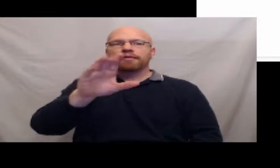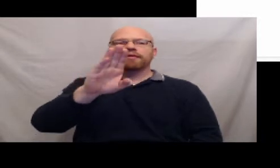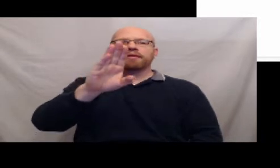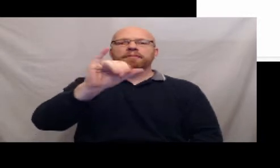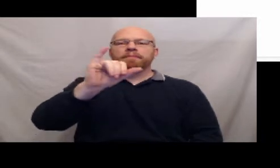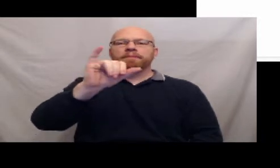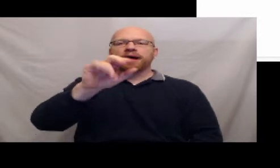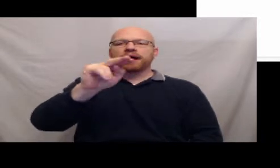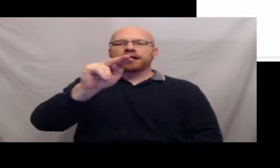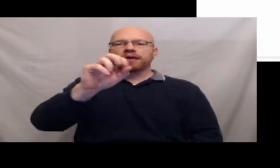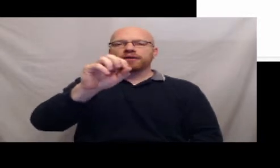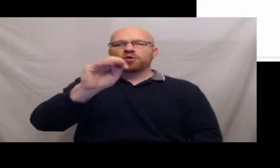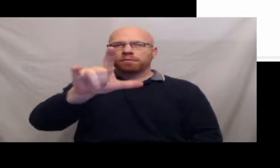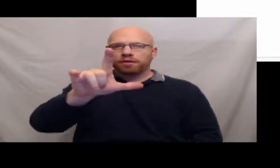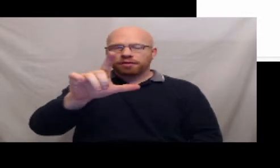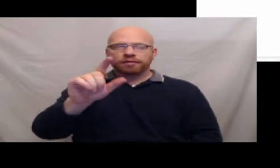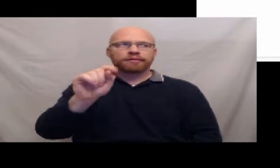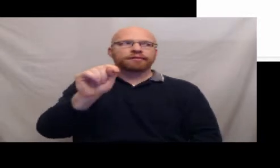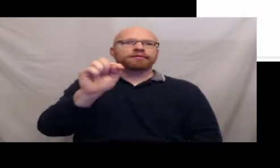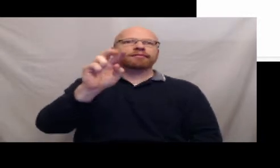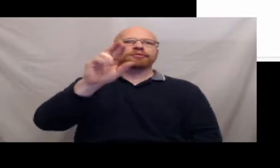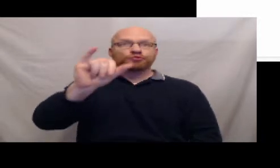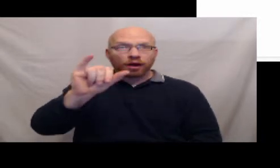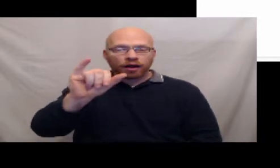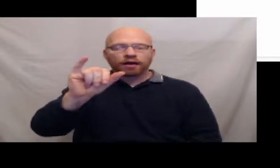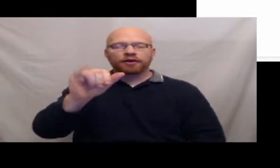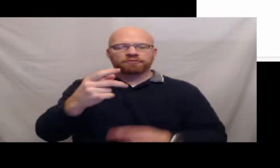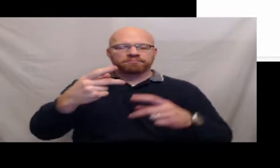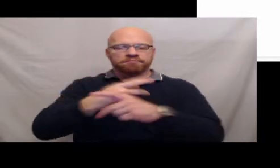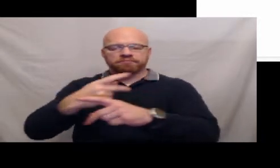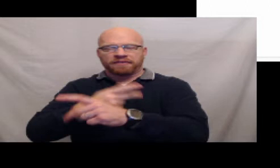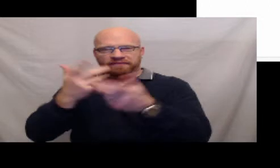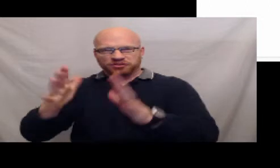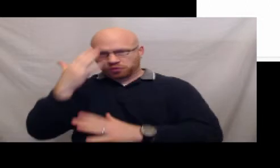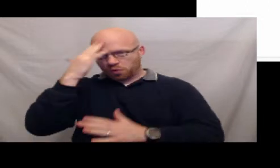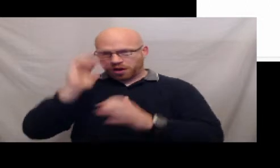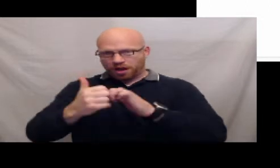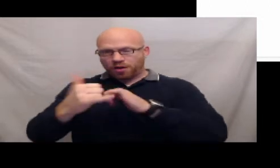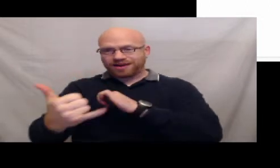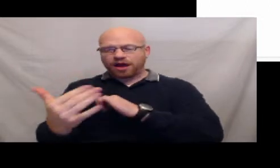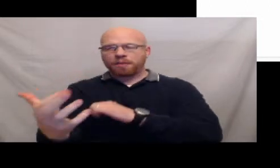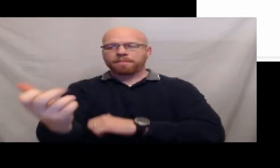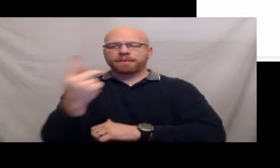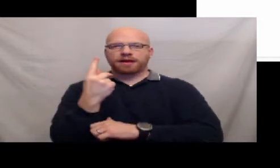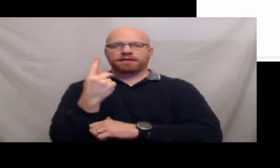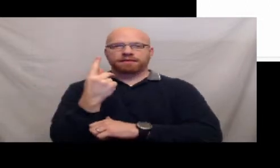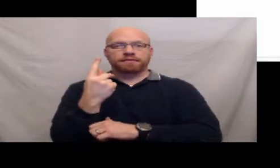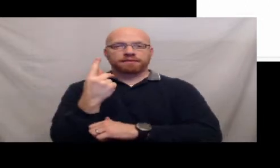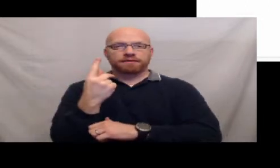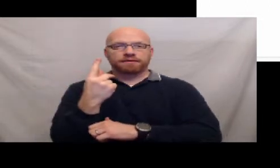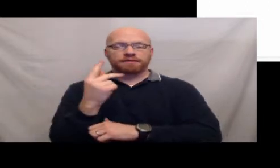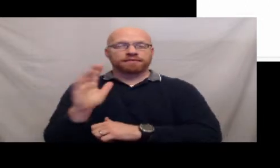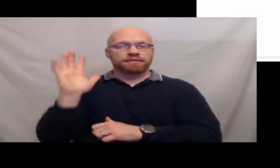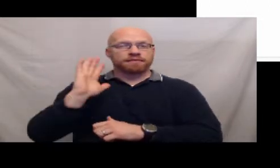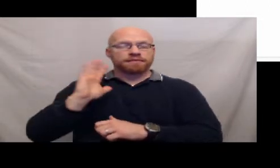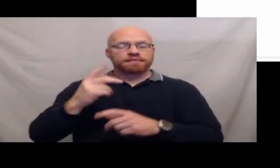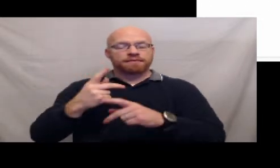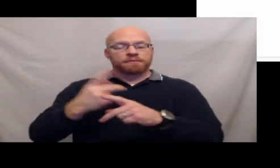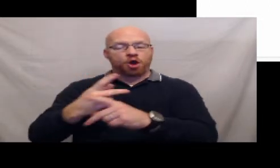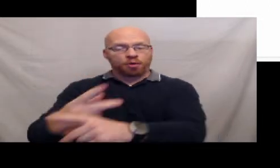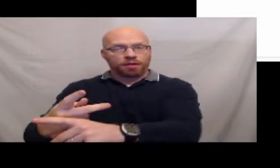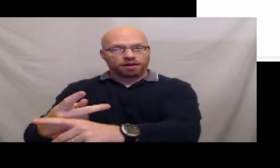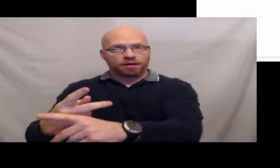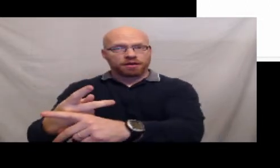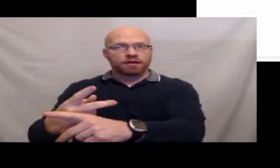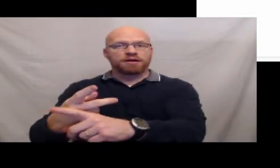monomials, binomials, as well as trinomials, and multiply them. Right now, we're going to work